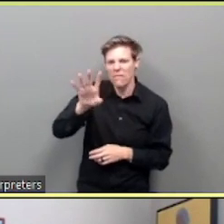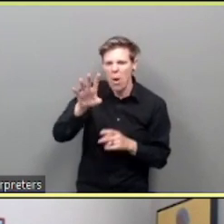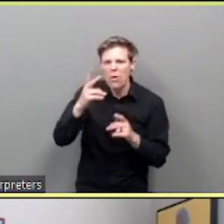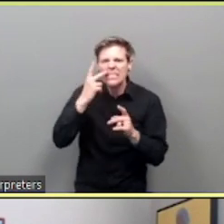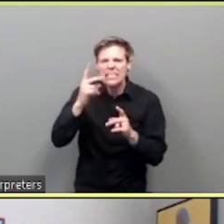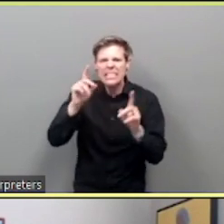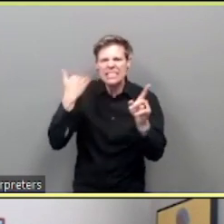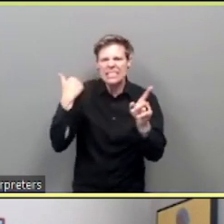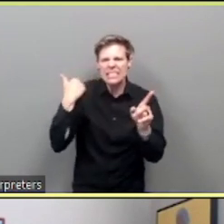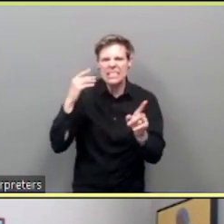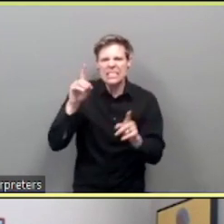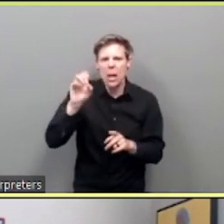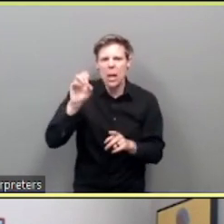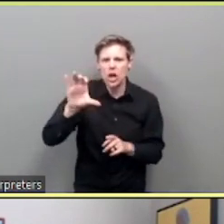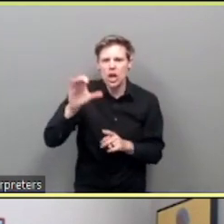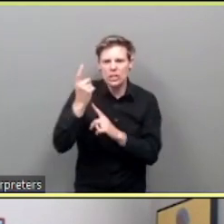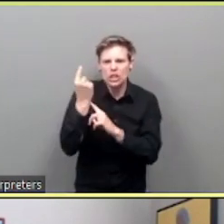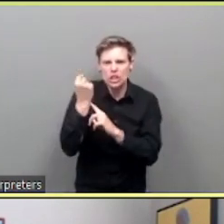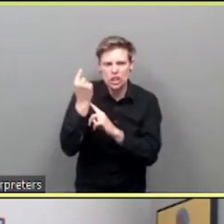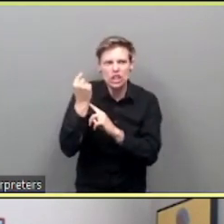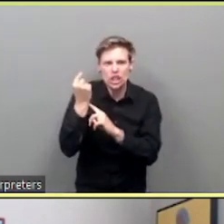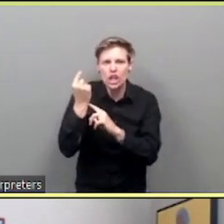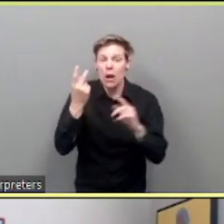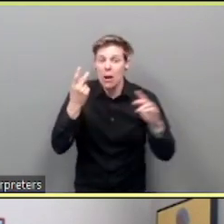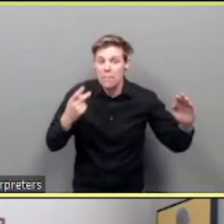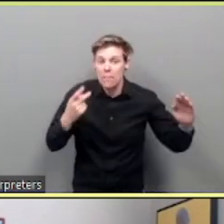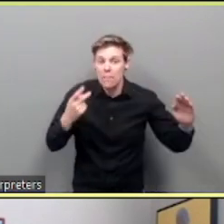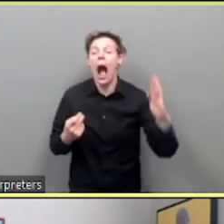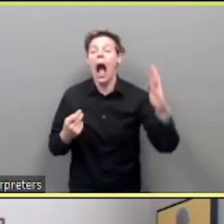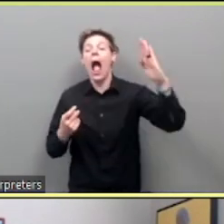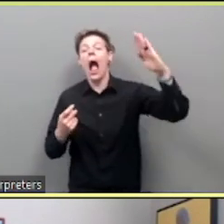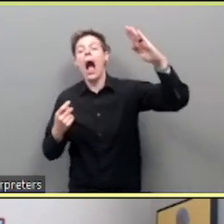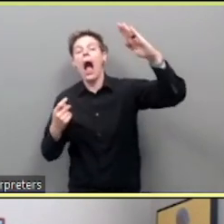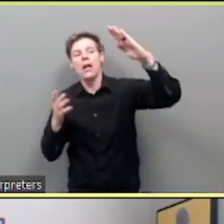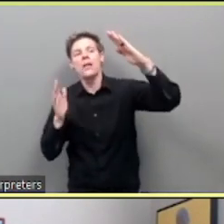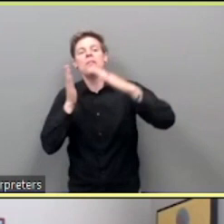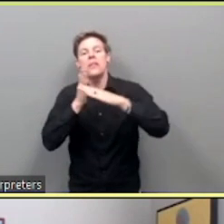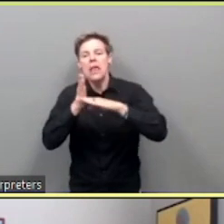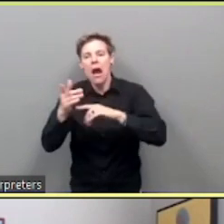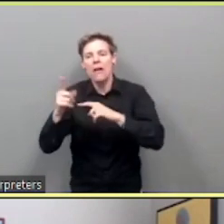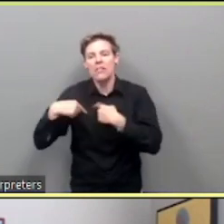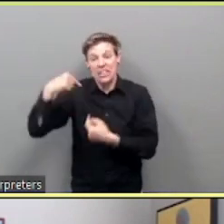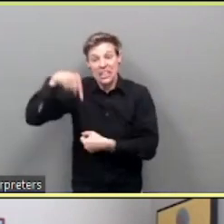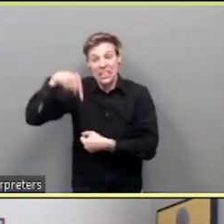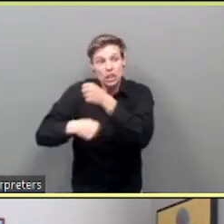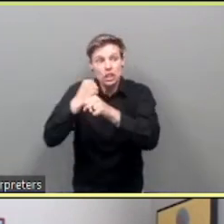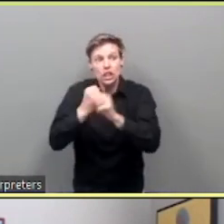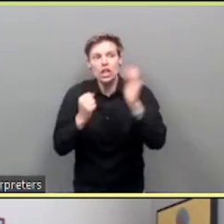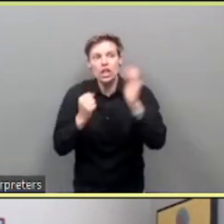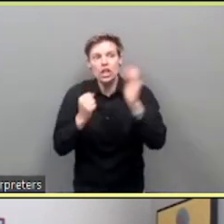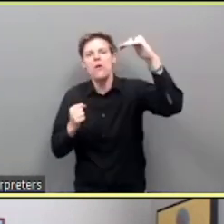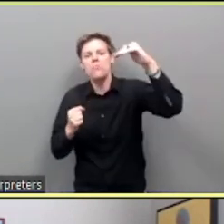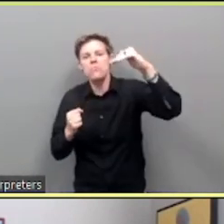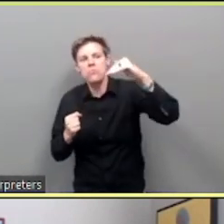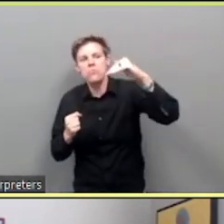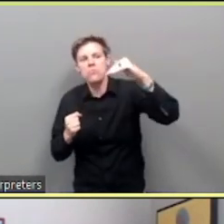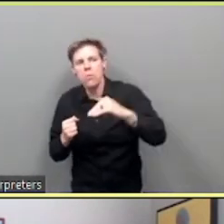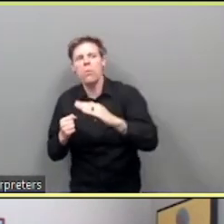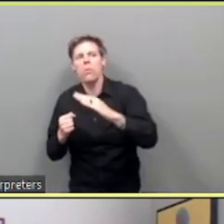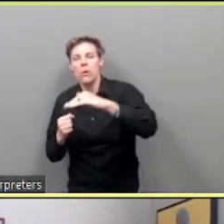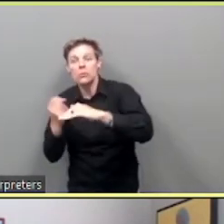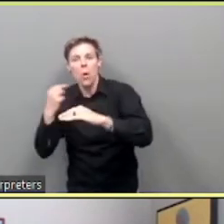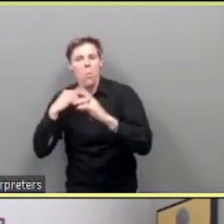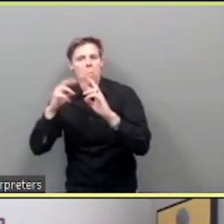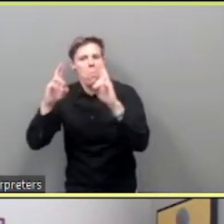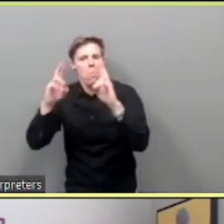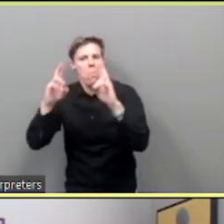had, slowly decreasing, but hopefully now we'll see another increased boost with the booster. So we'll talk about that